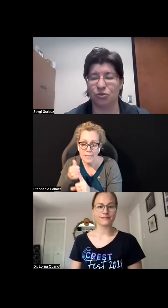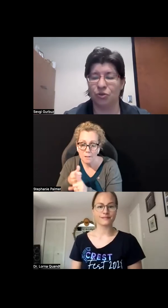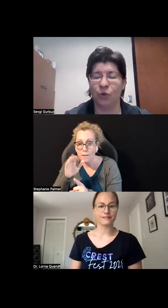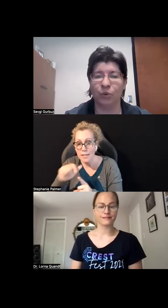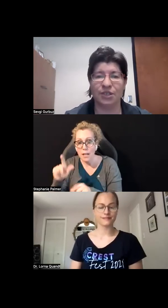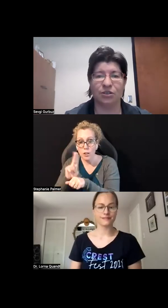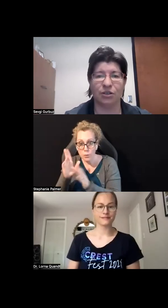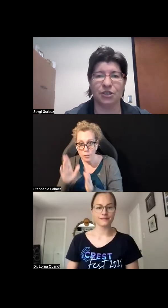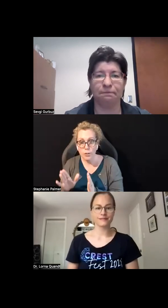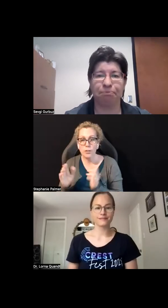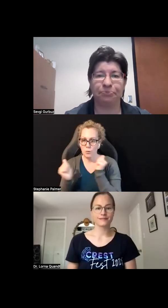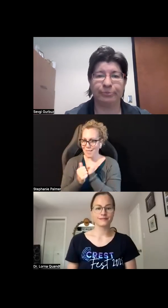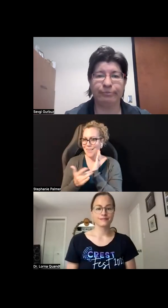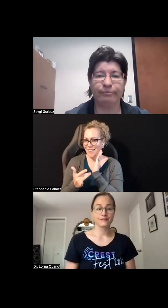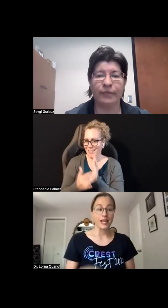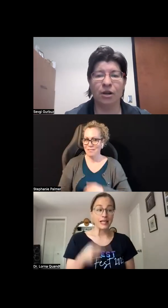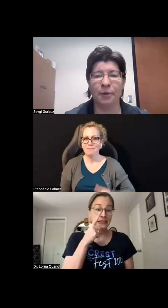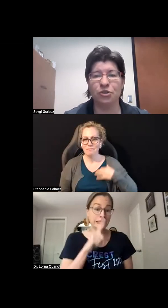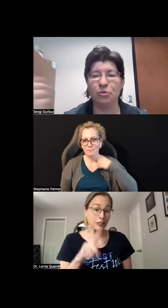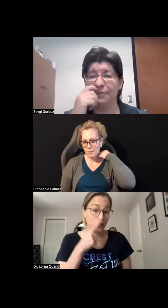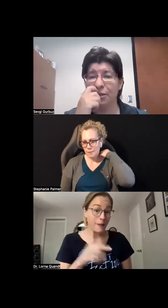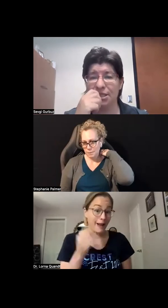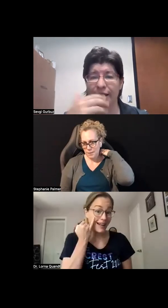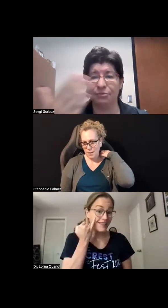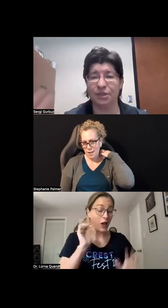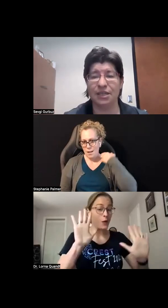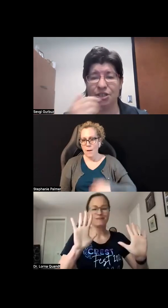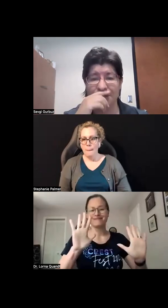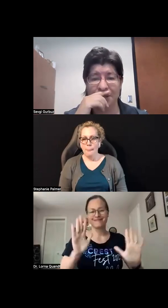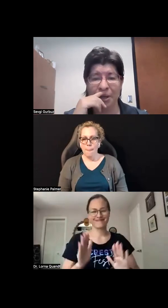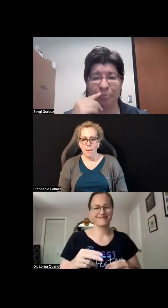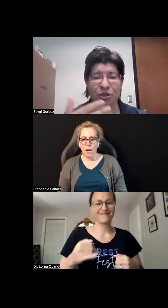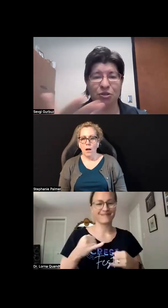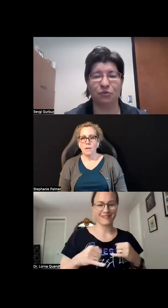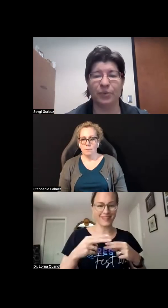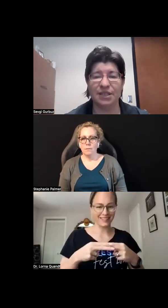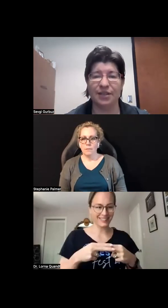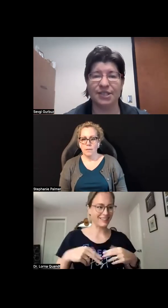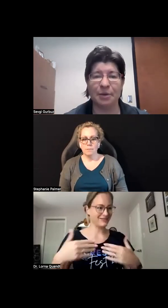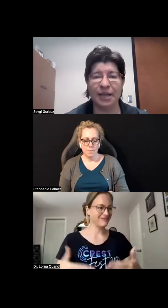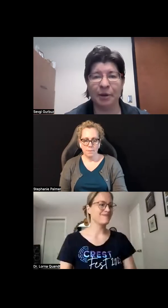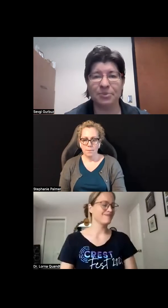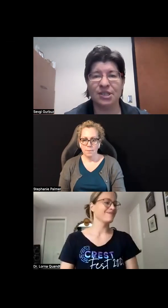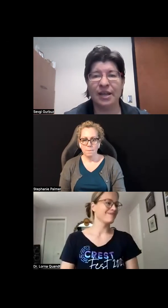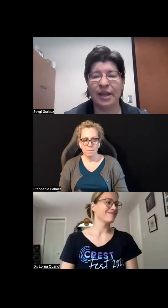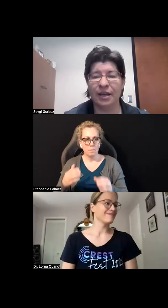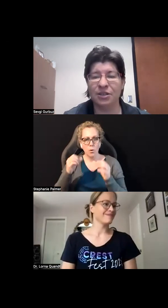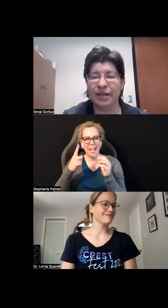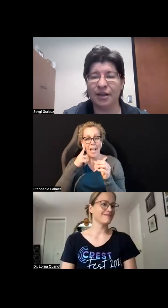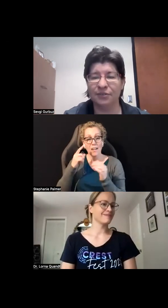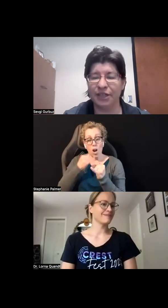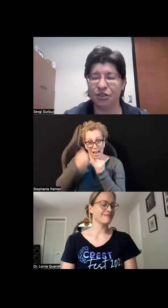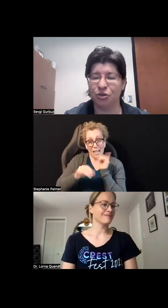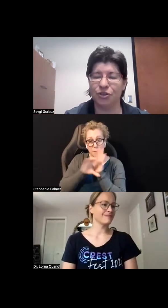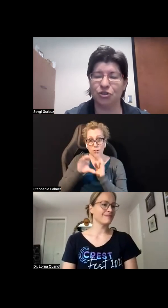ASL users with technology. So my final slide really is just a picture of what we did at the STEM camps. And